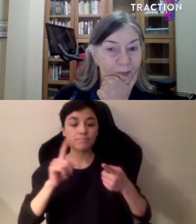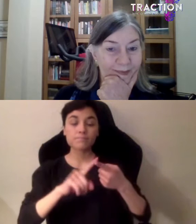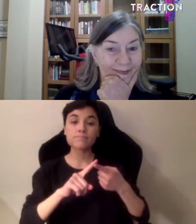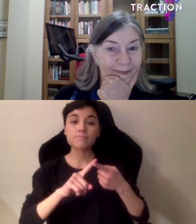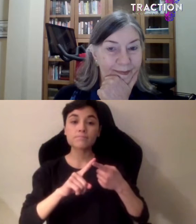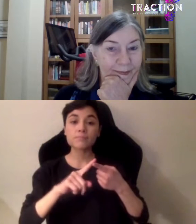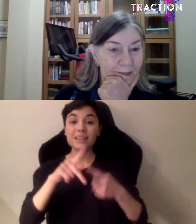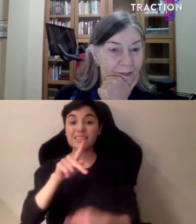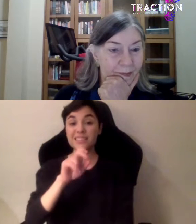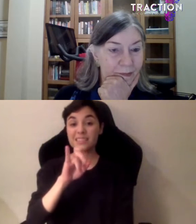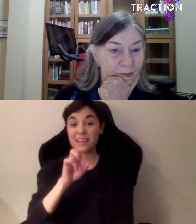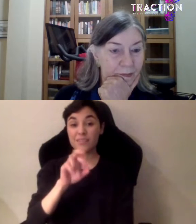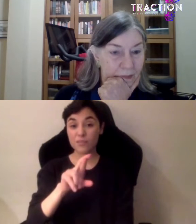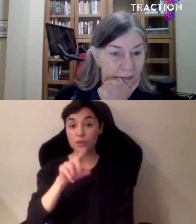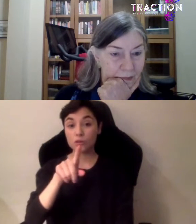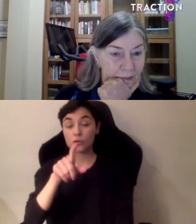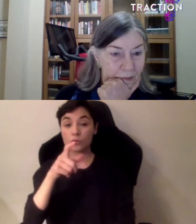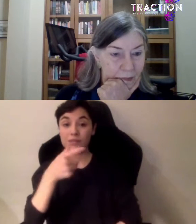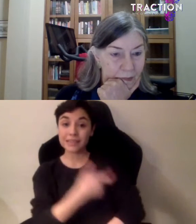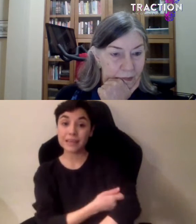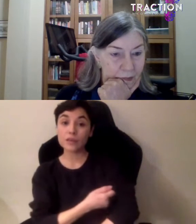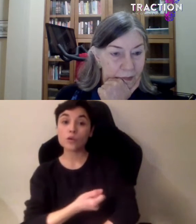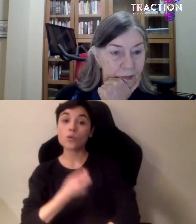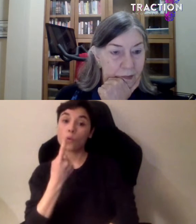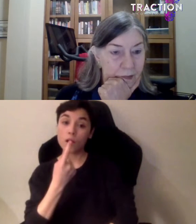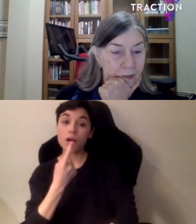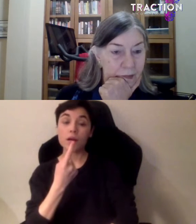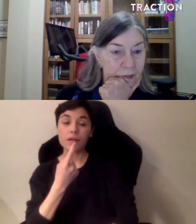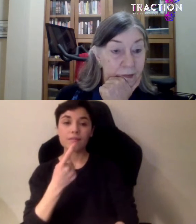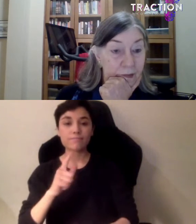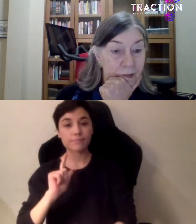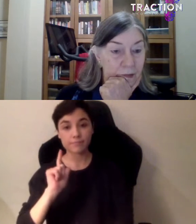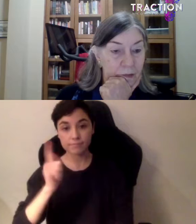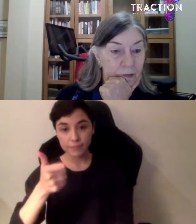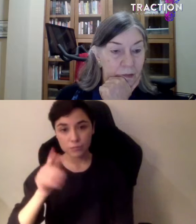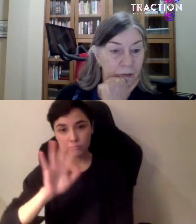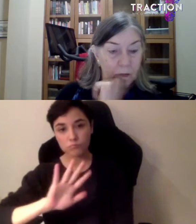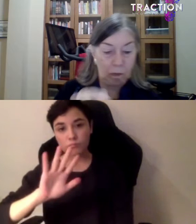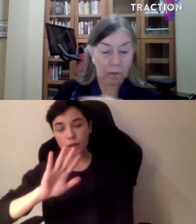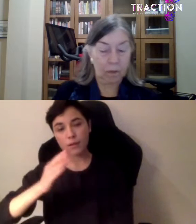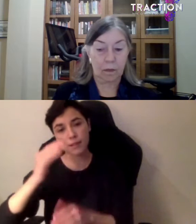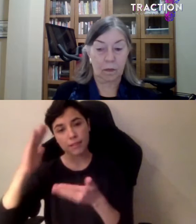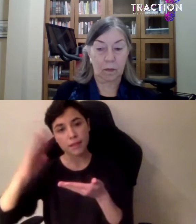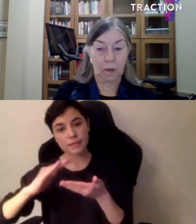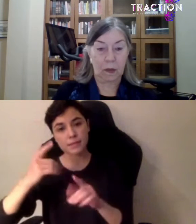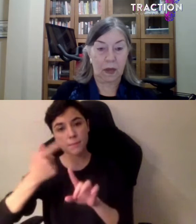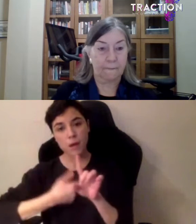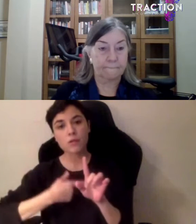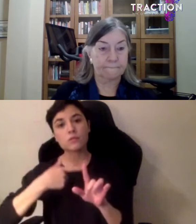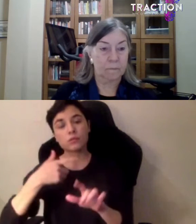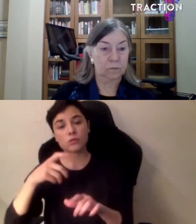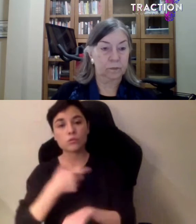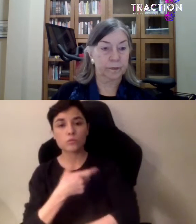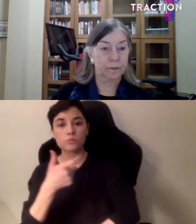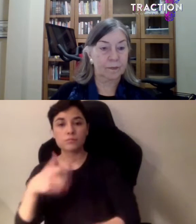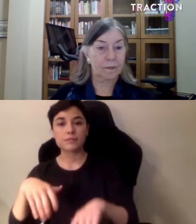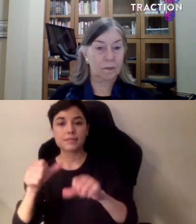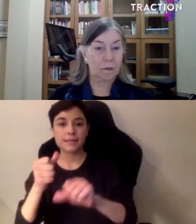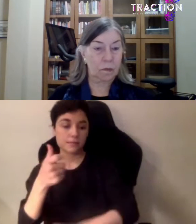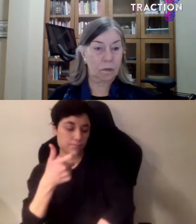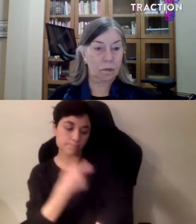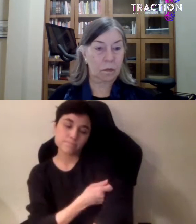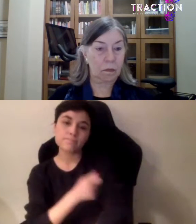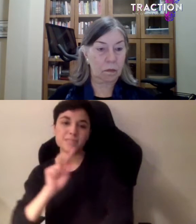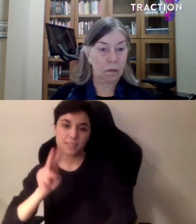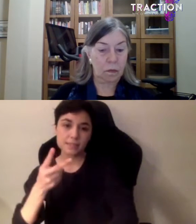at initial appointment, and then a month later you would get your second vaccine. And there were varying stories